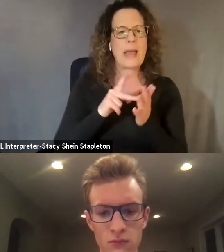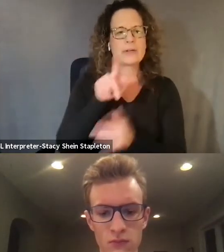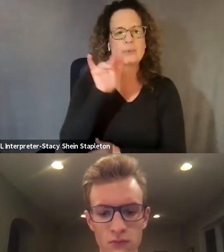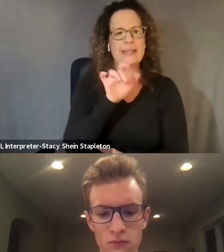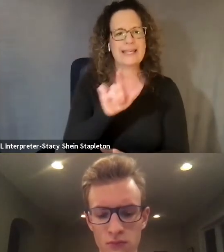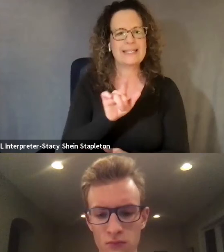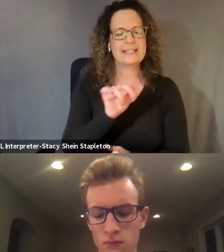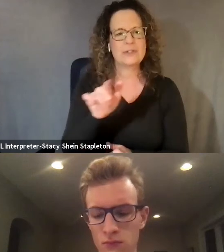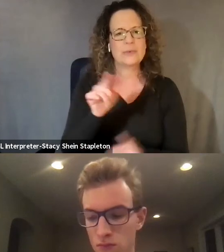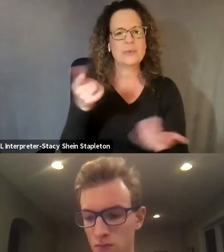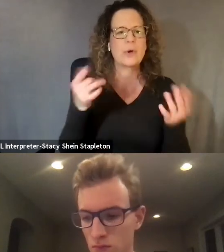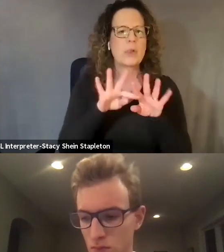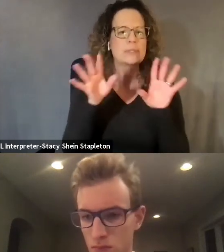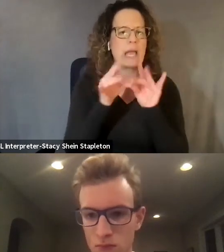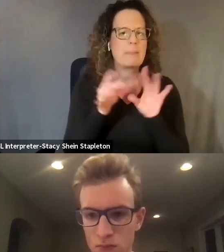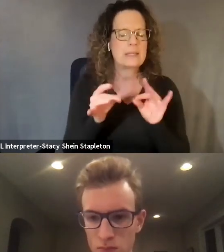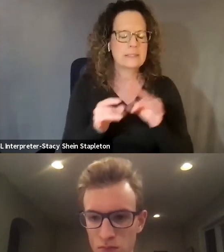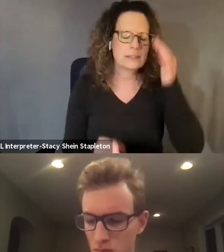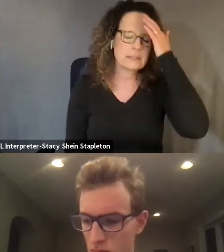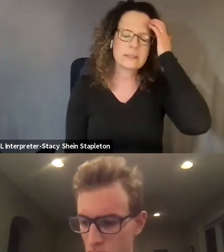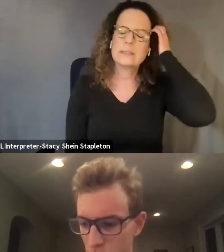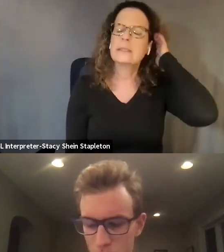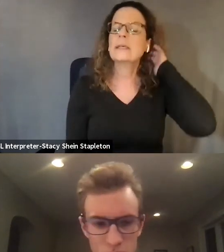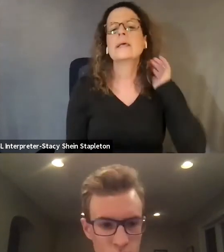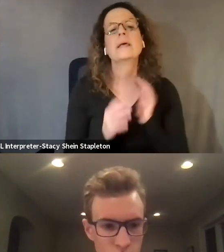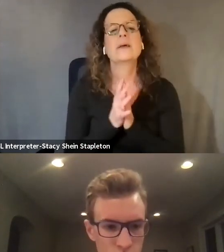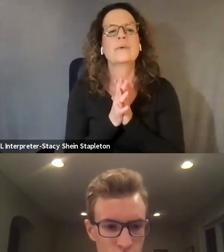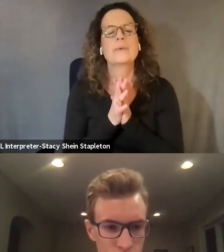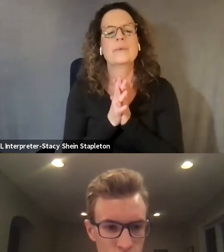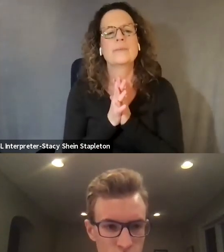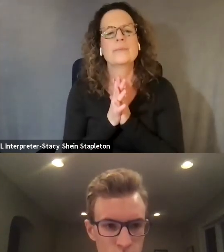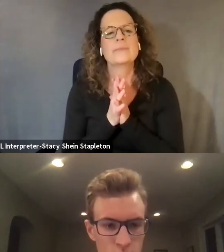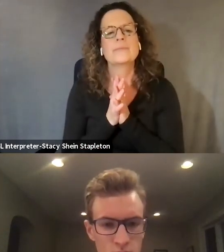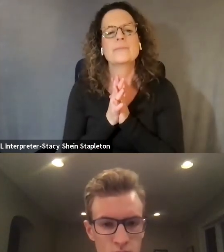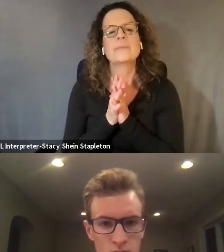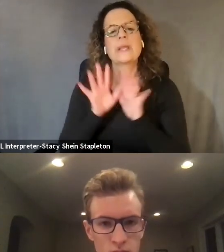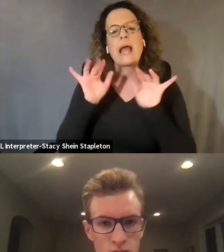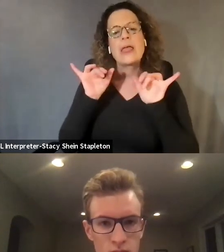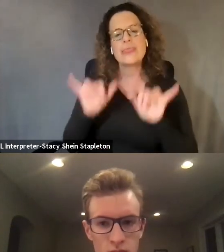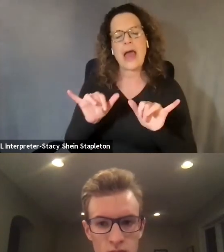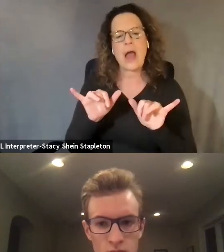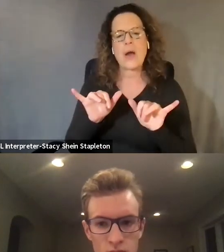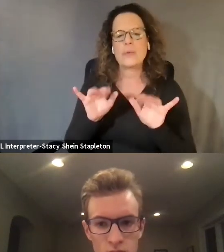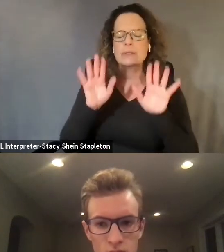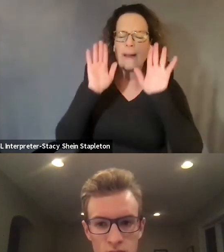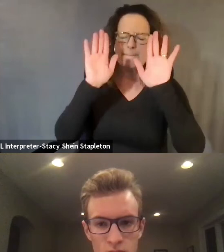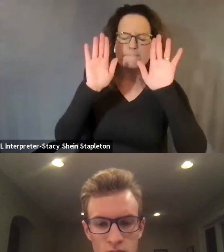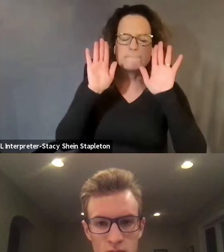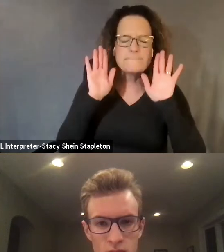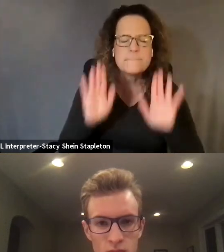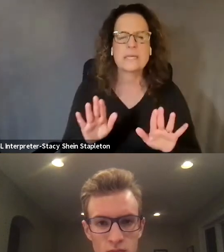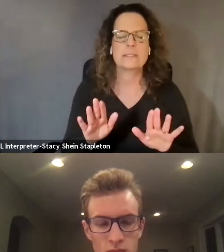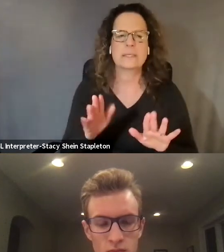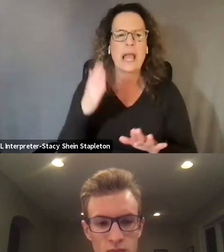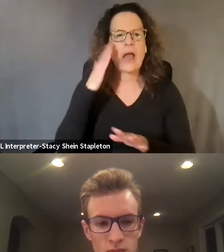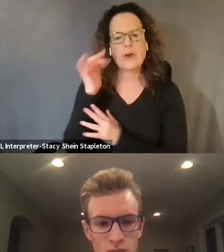to make a closing remark. Thank you, Mary Catherine. So that was just simply amazing. I've known Cam for many